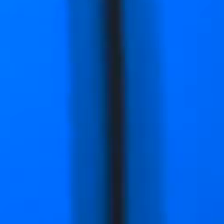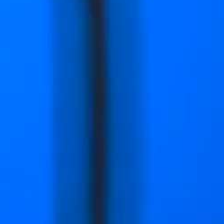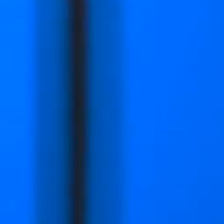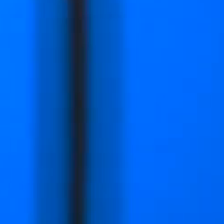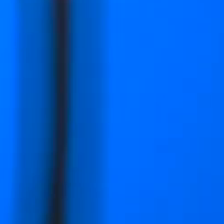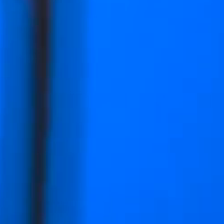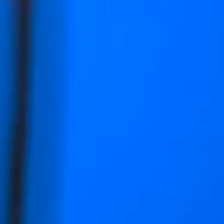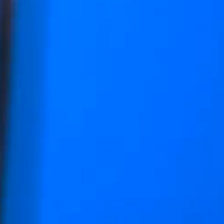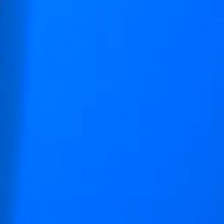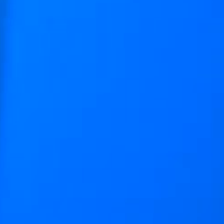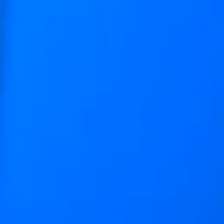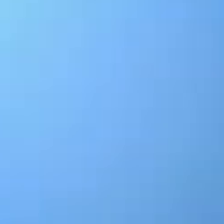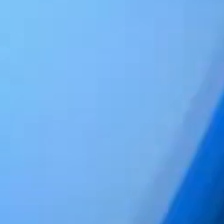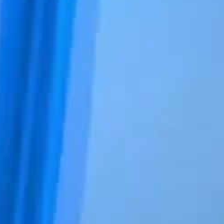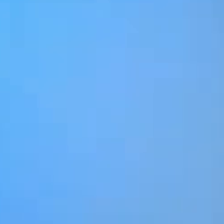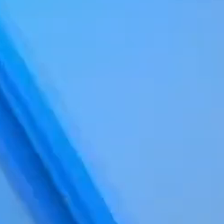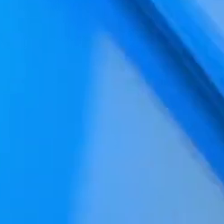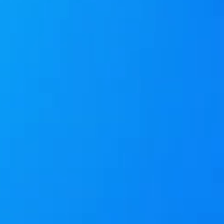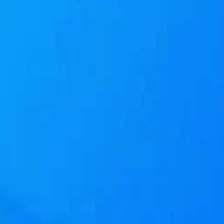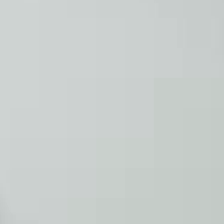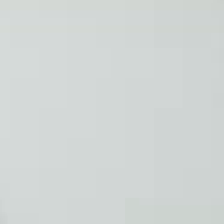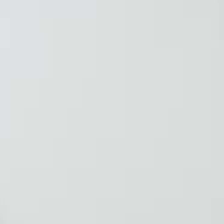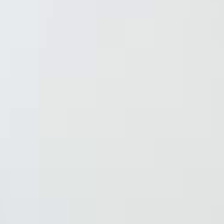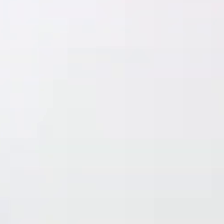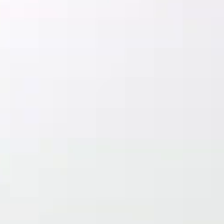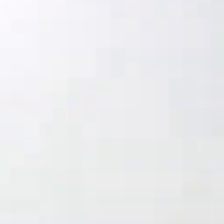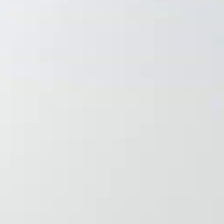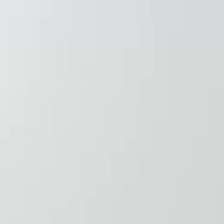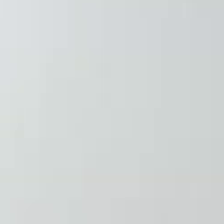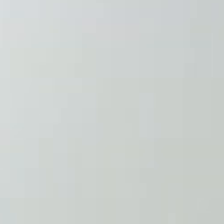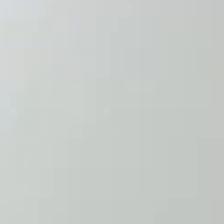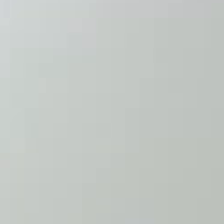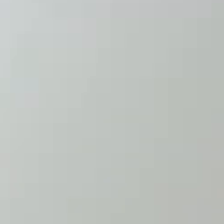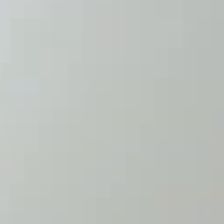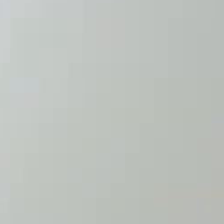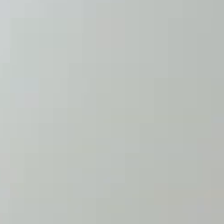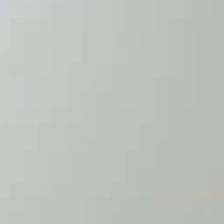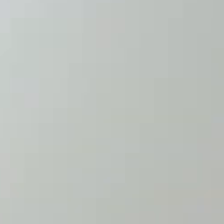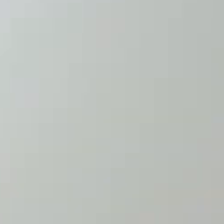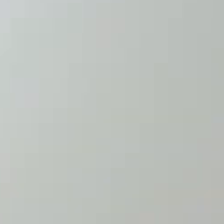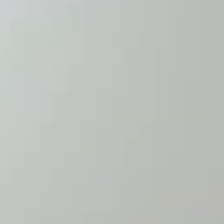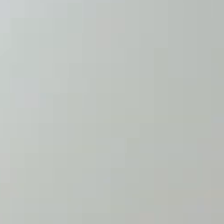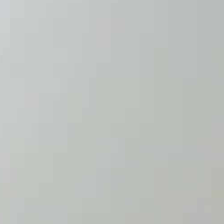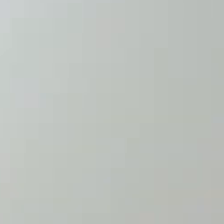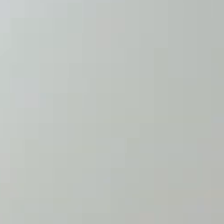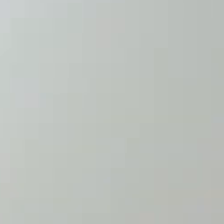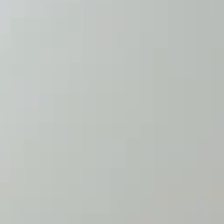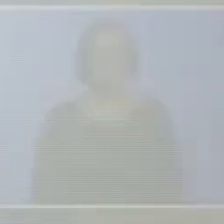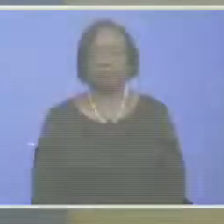ZNS Total Sports is brought to you by 4th Terrace Diagnostic Center.